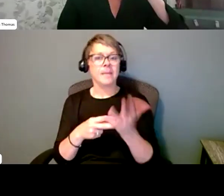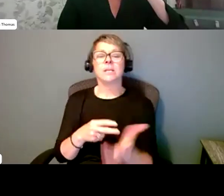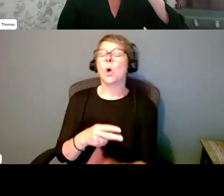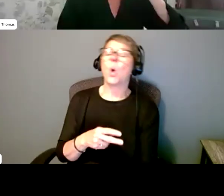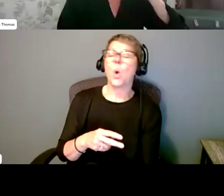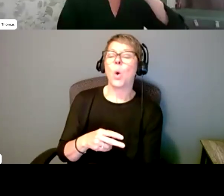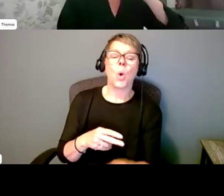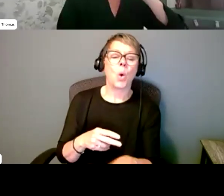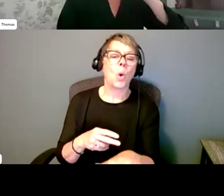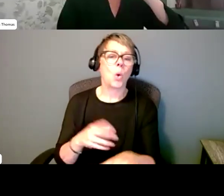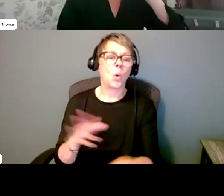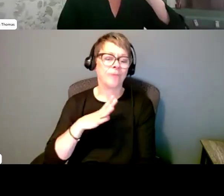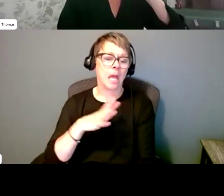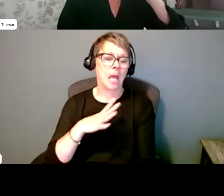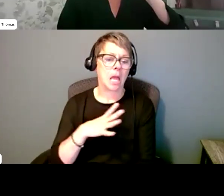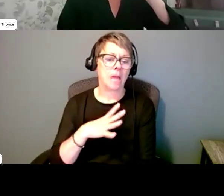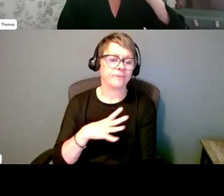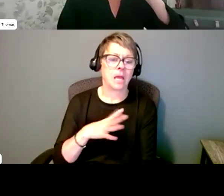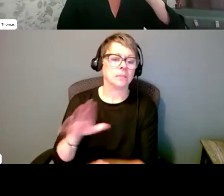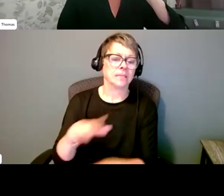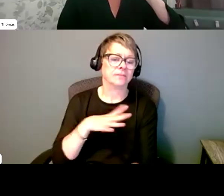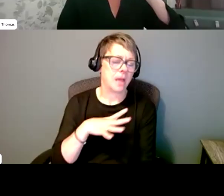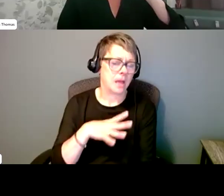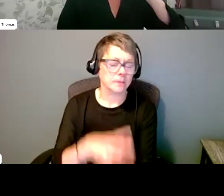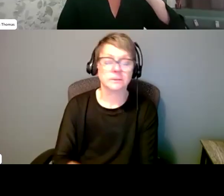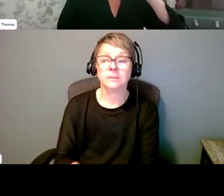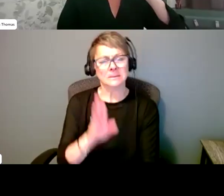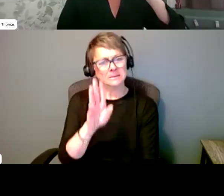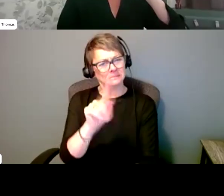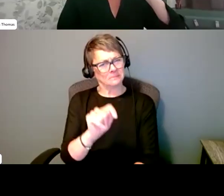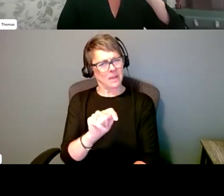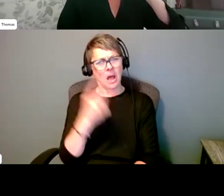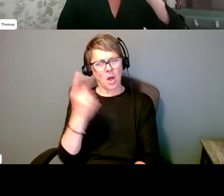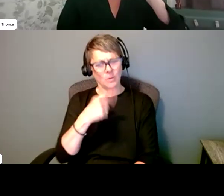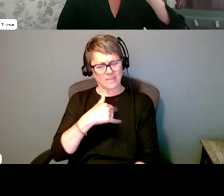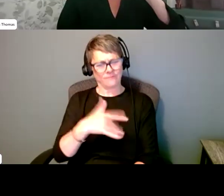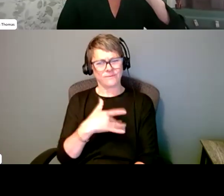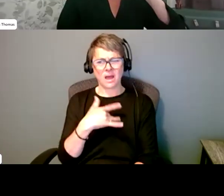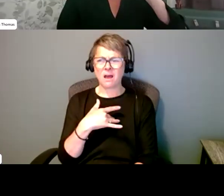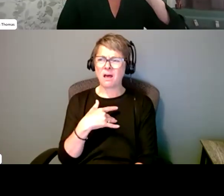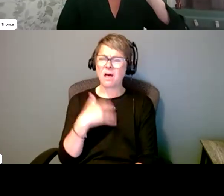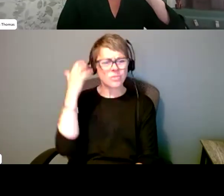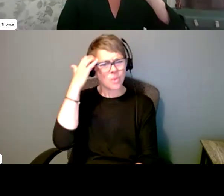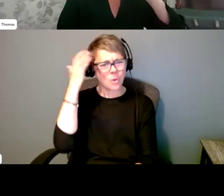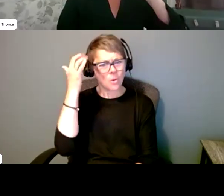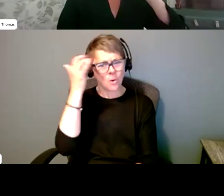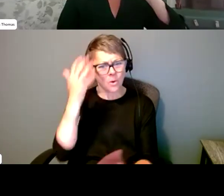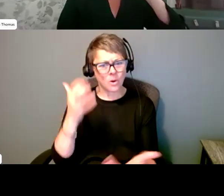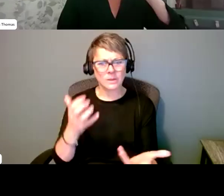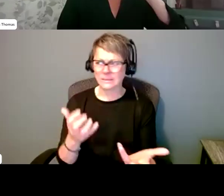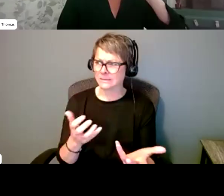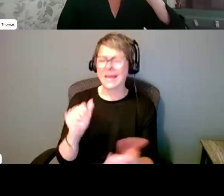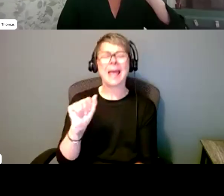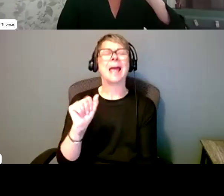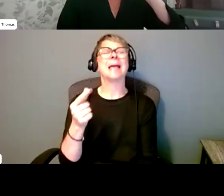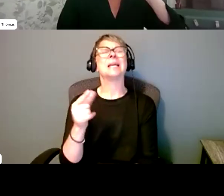something, sort of attitude. And I have to say, it always drove me crazy, and it is so deeply embedded in ageism. I mean,